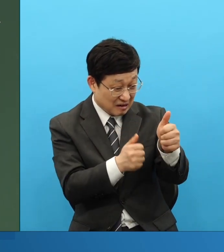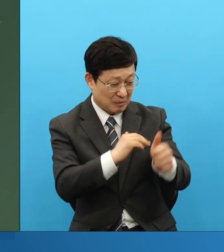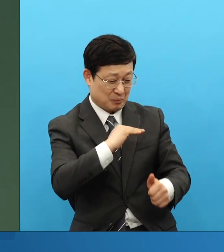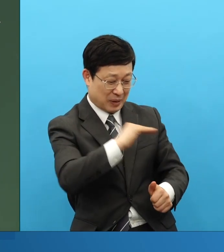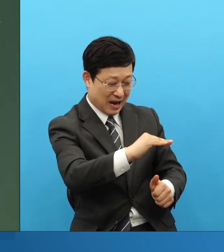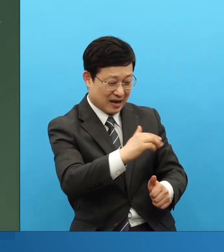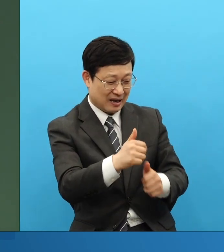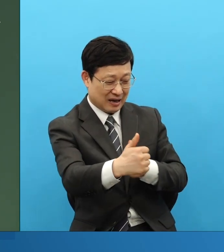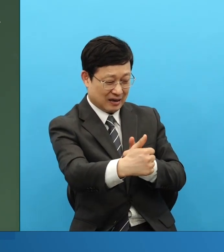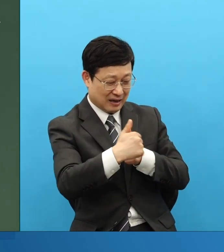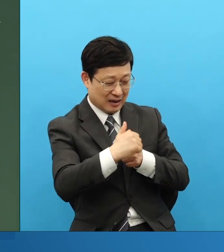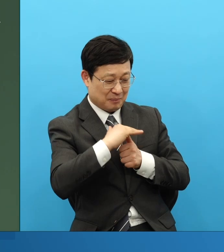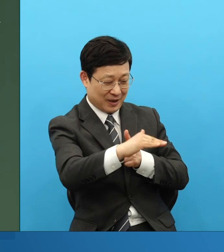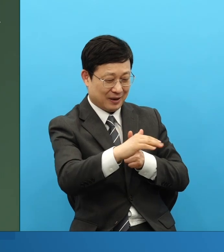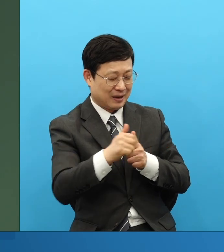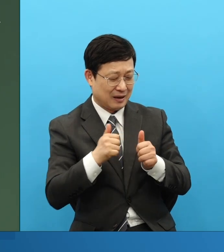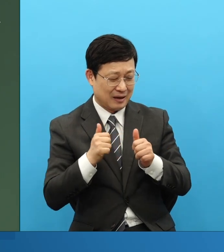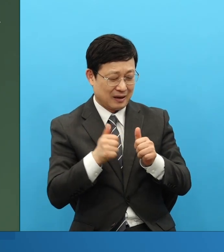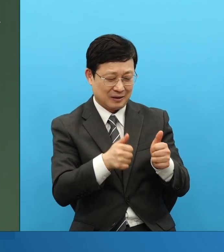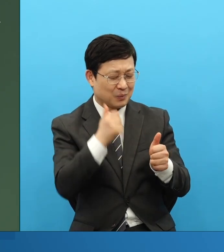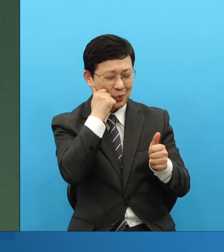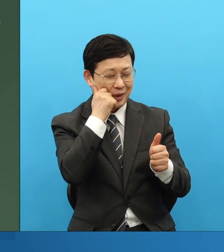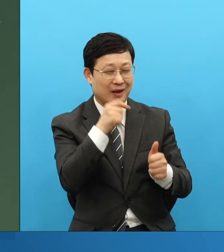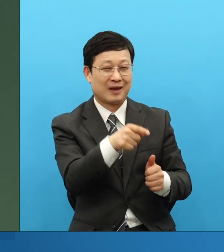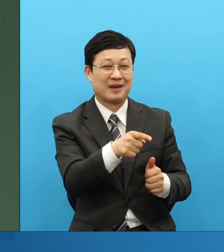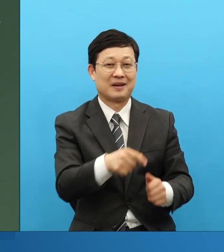to compete.